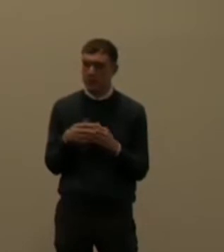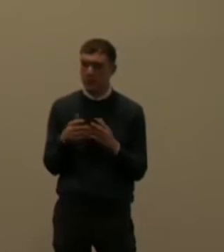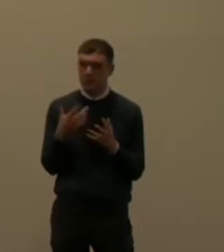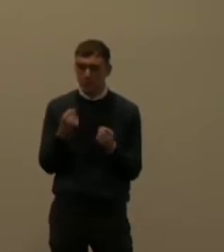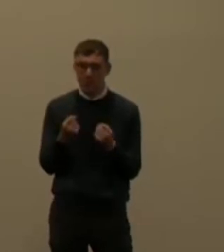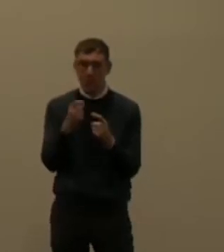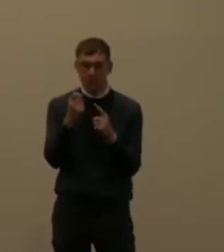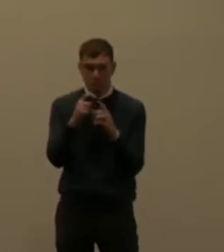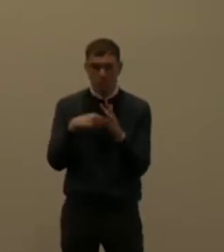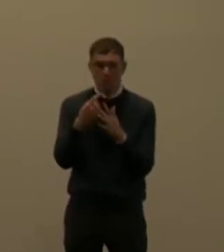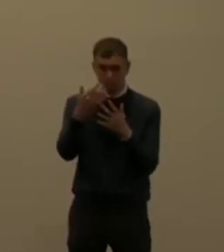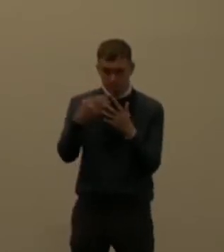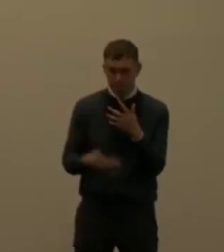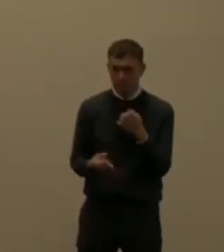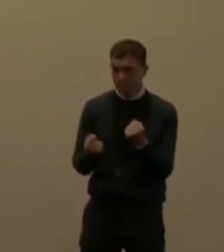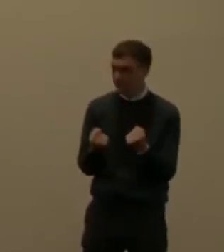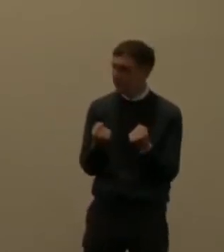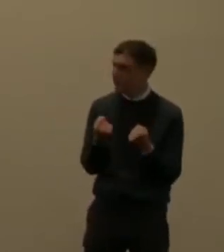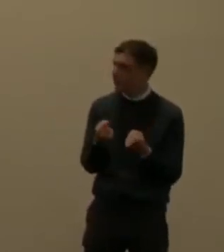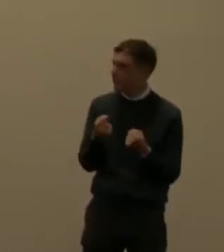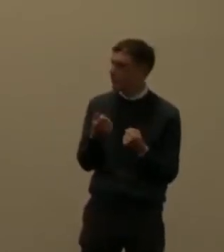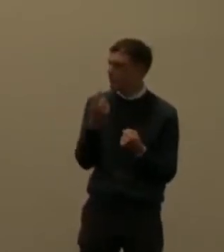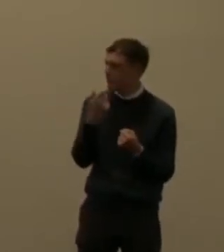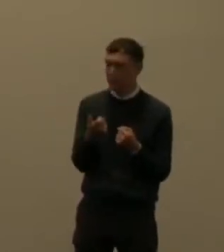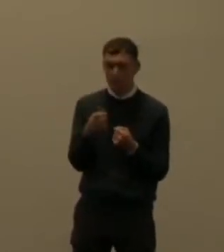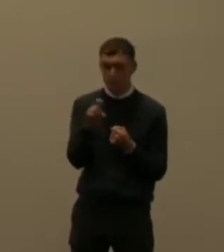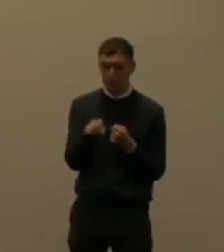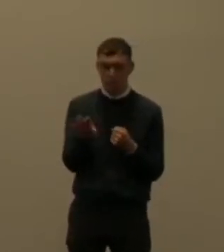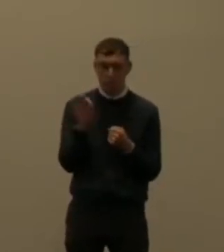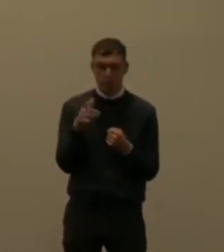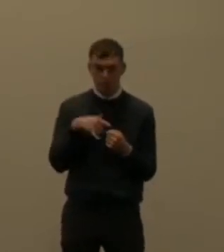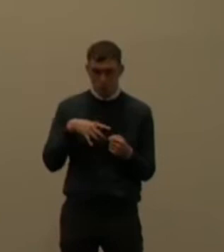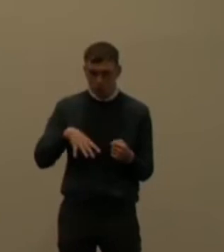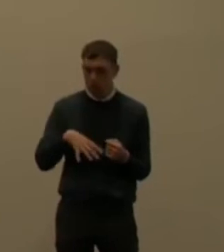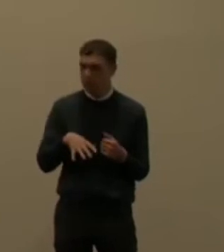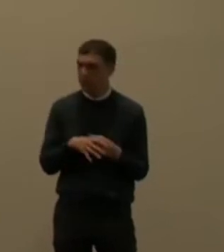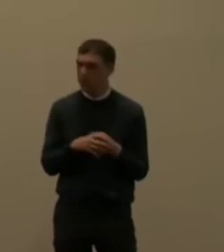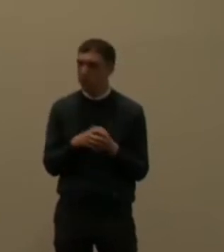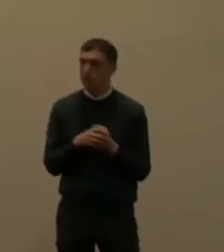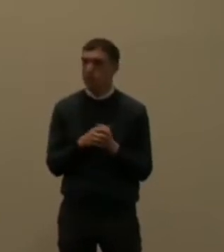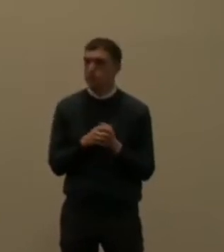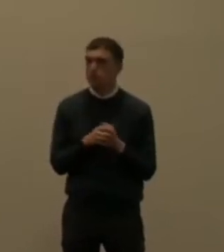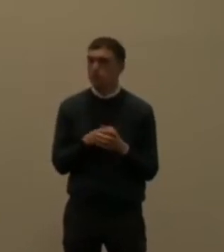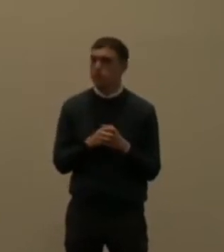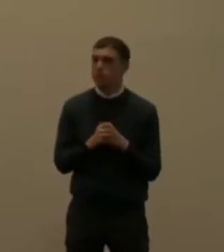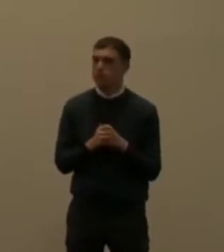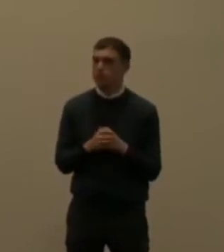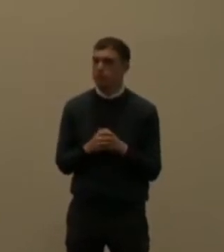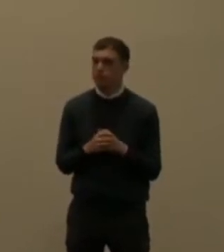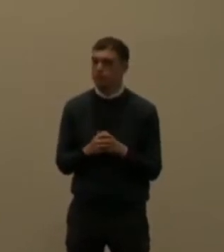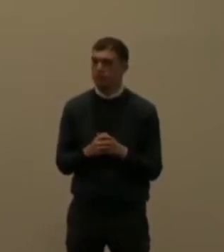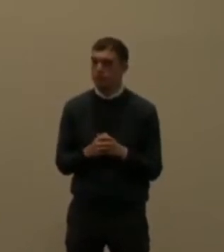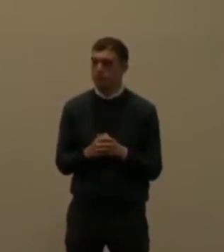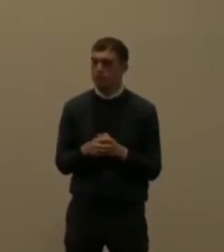output project, and so on. So here you can definitely choose the one that you like. And then you need